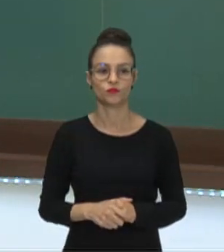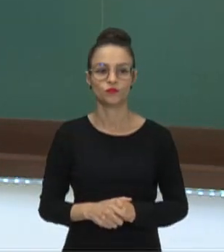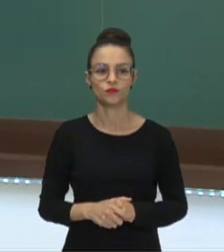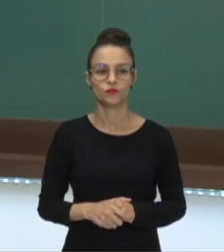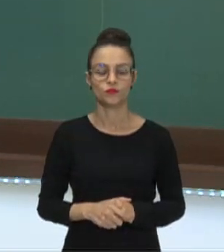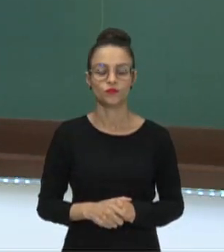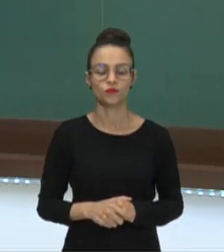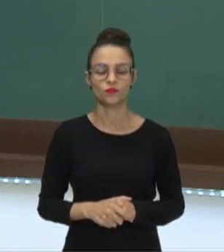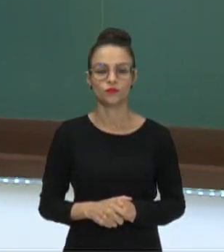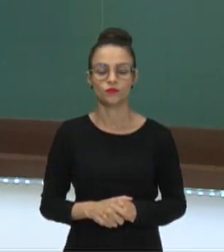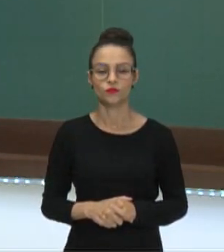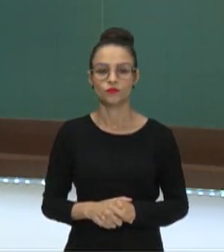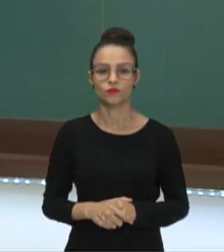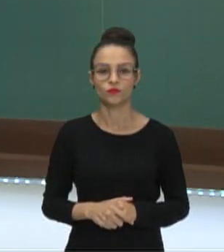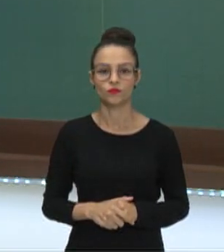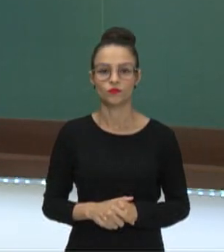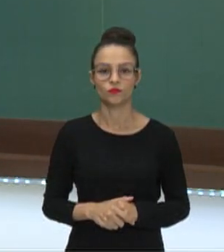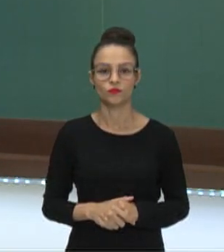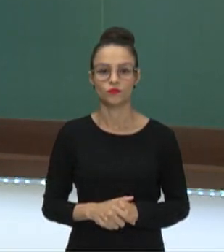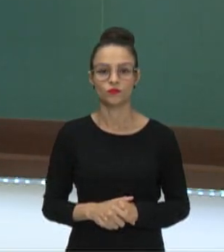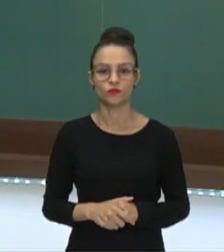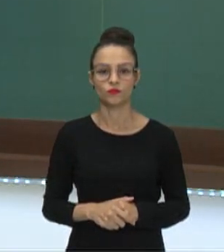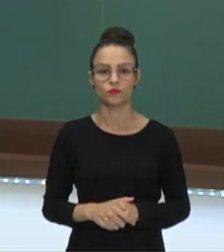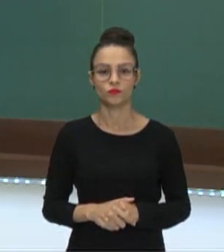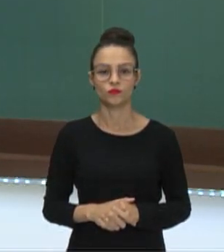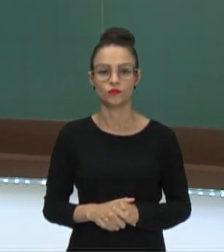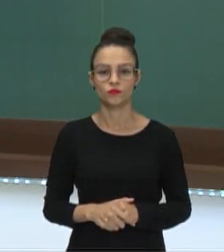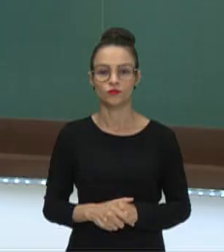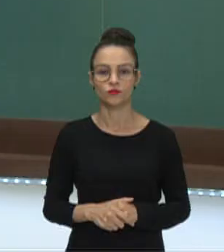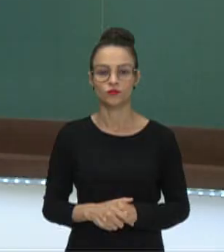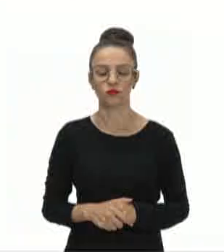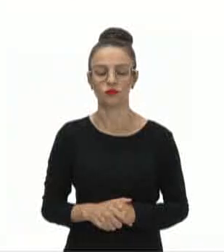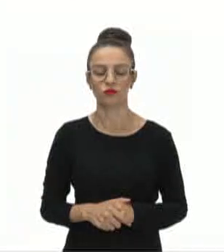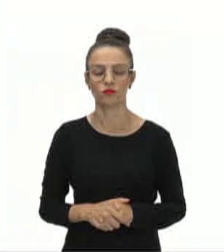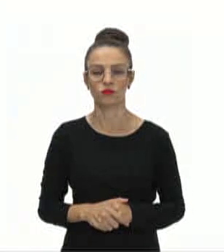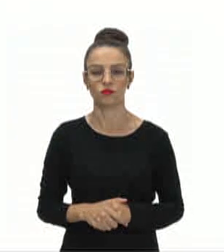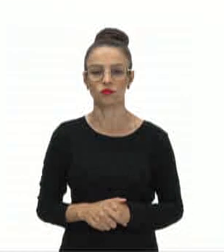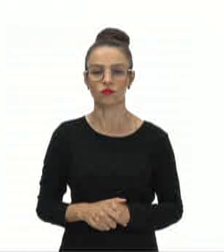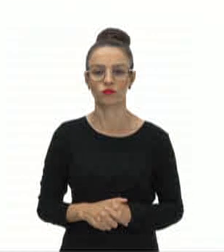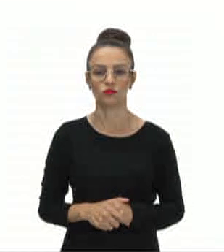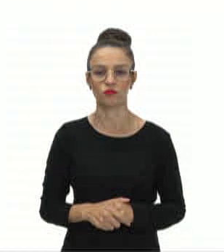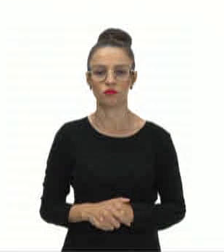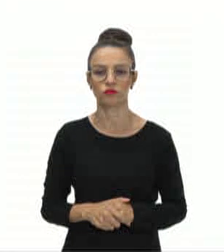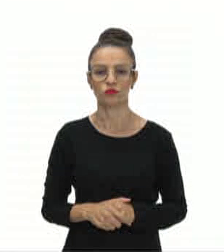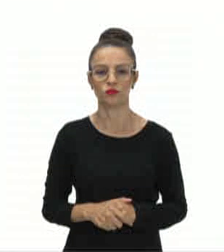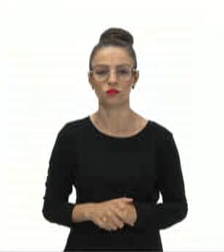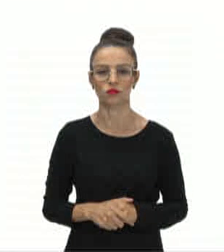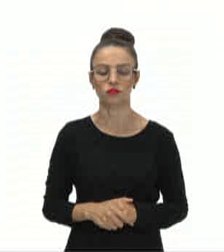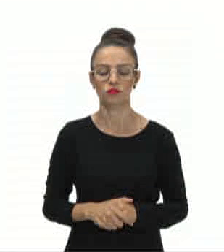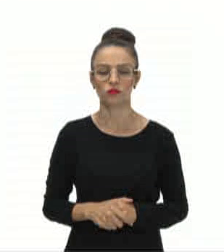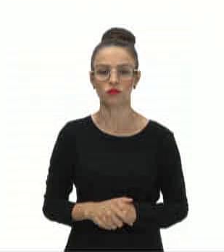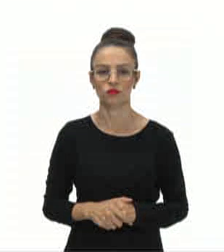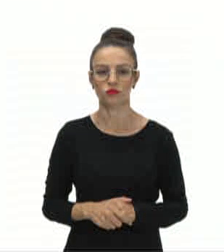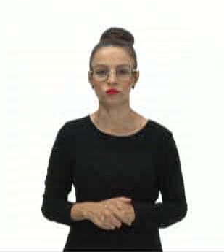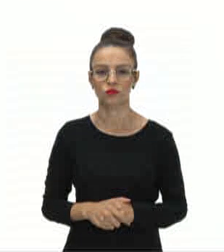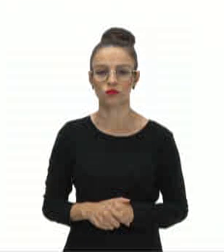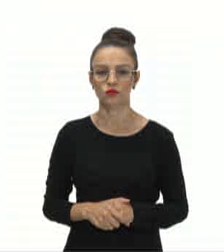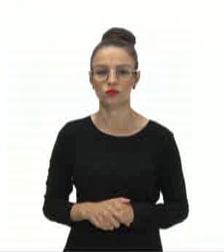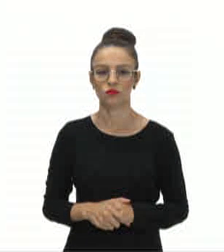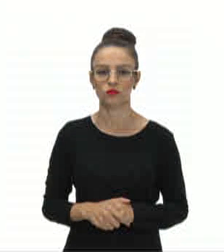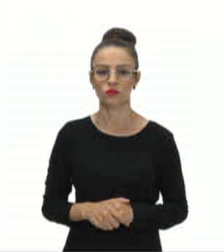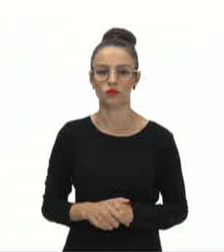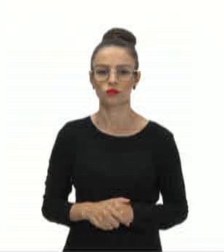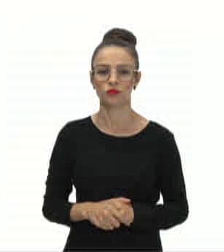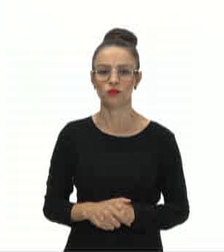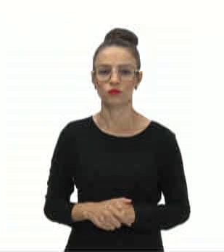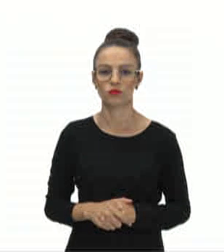Only white people could vote. And they had the best opportunities and the most money